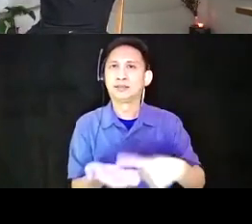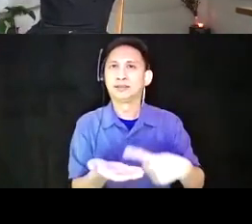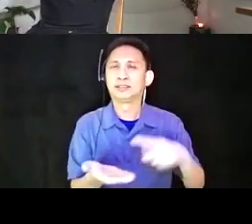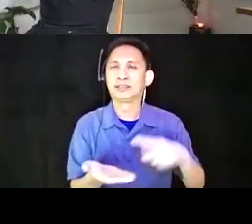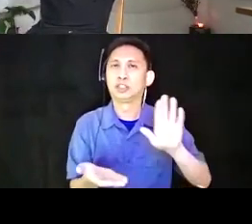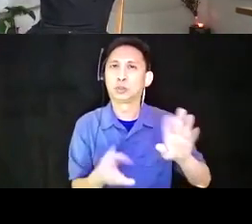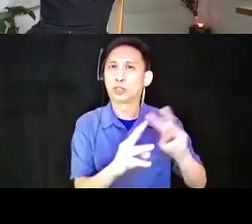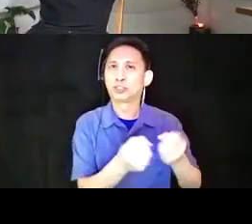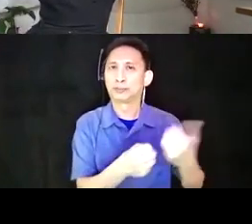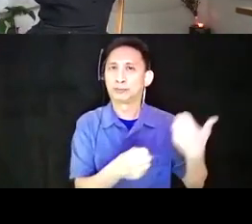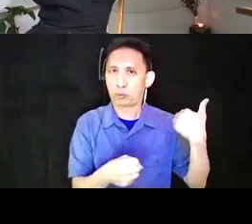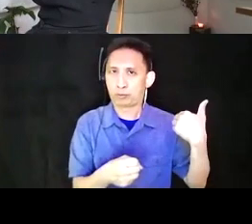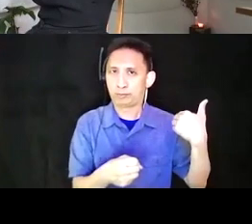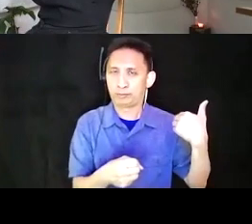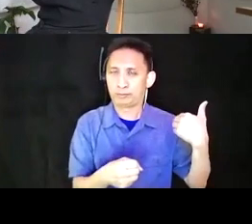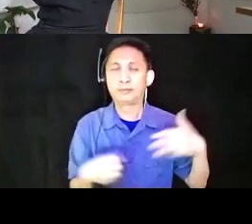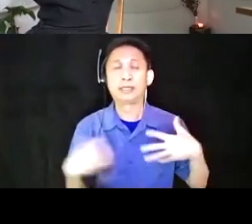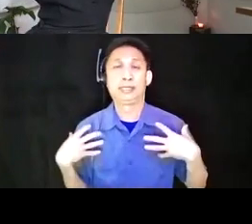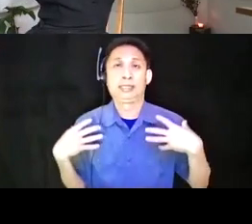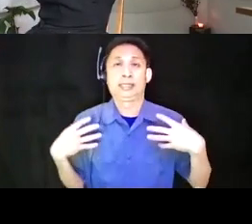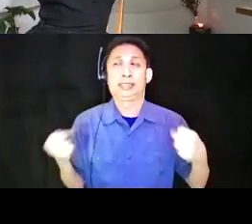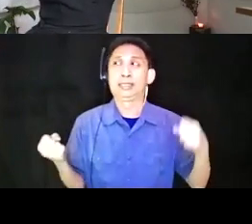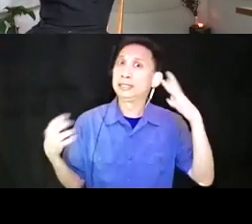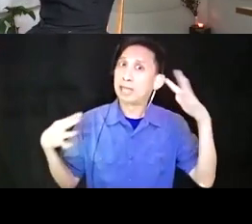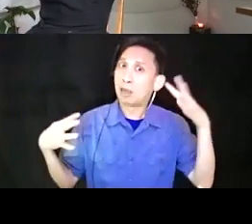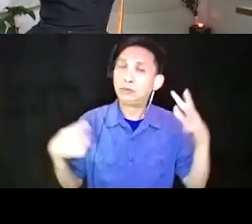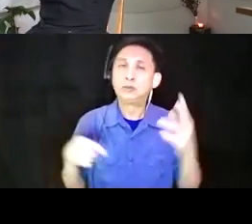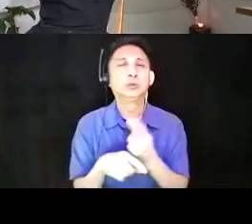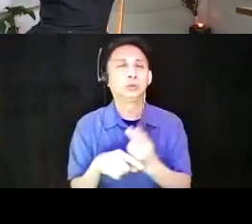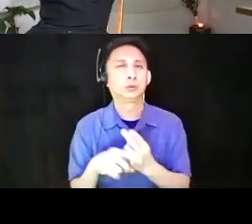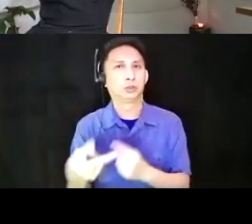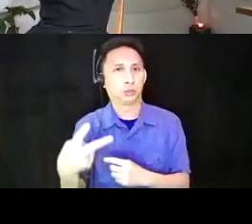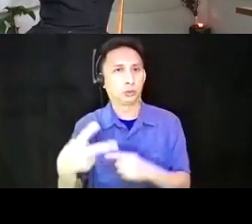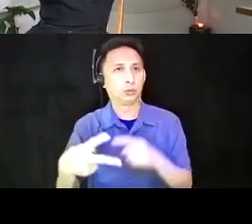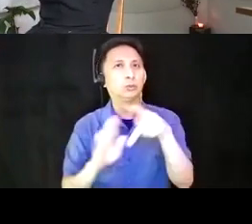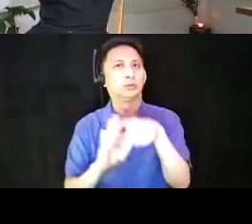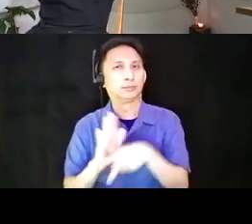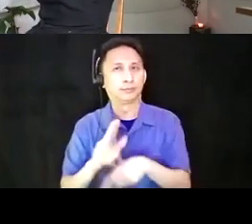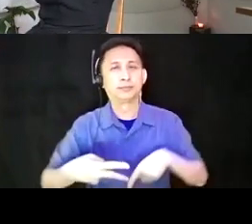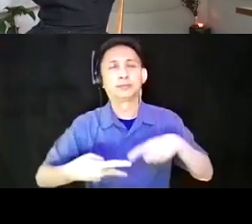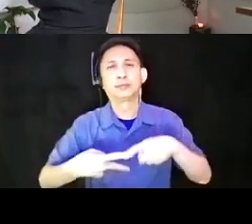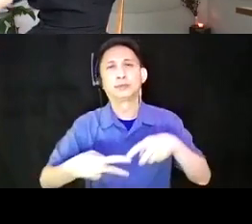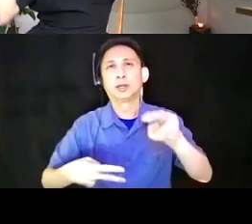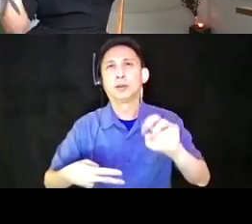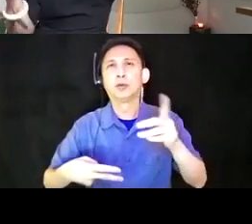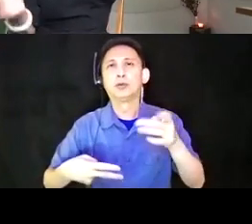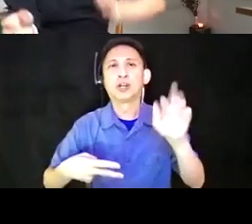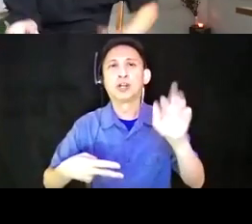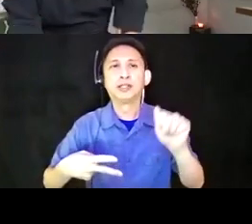healing sounds utilize two main principles as well, mudras and meridians.